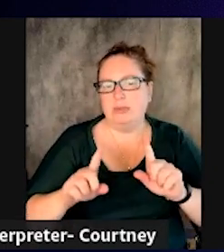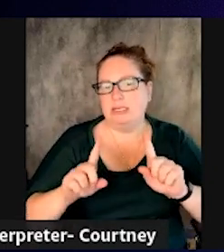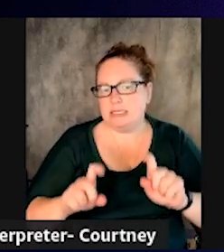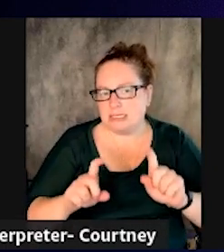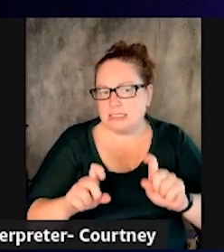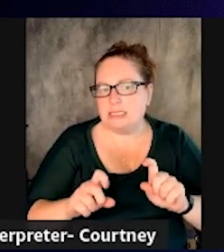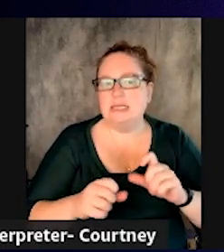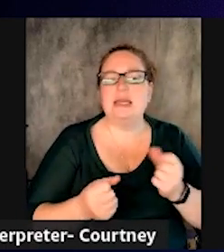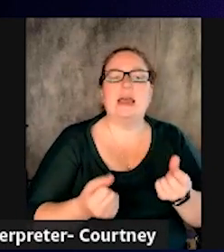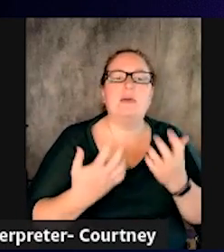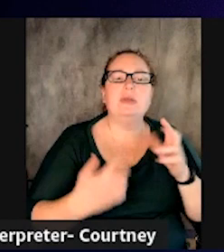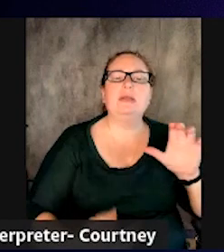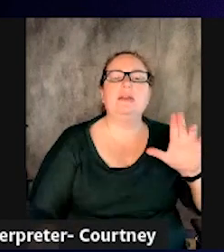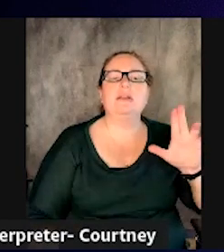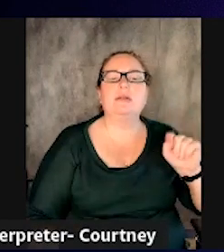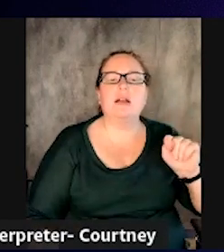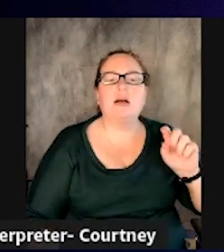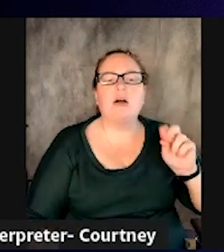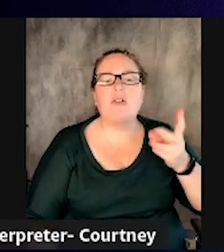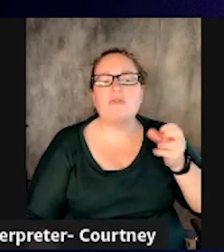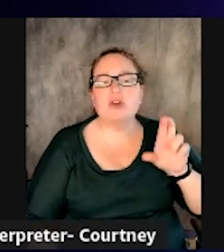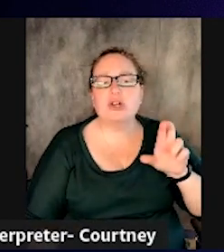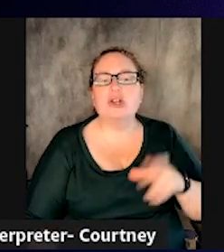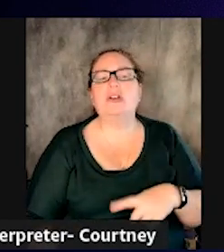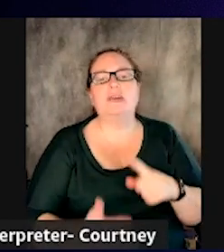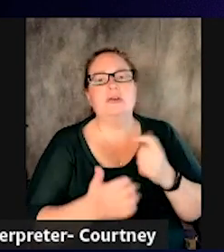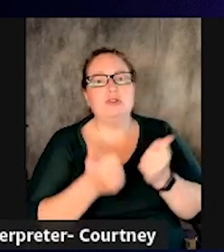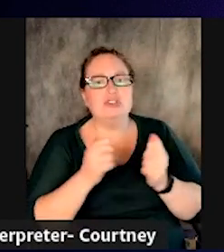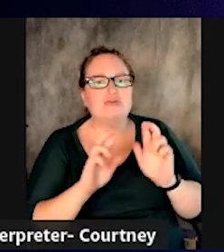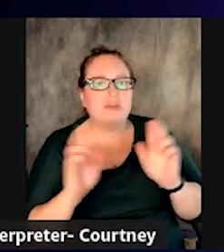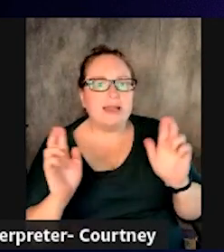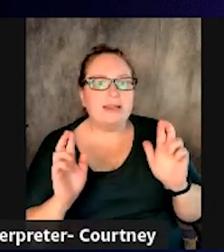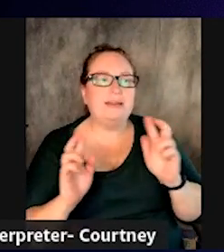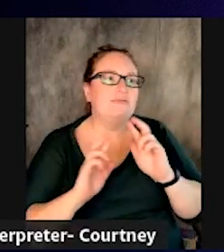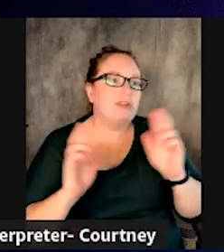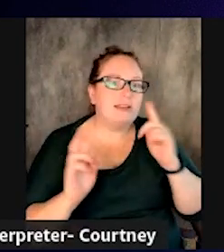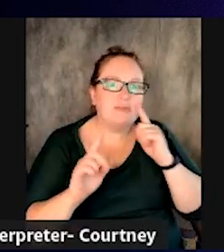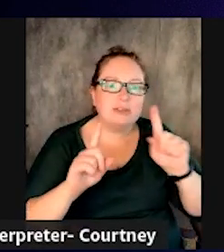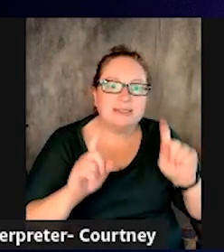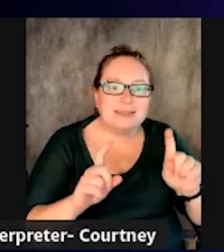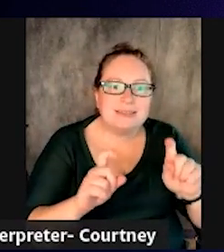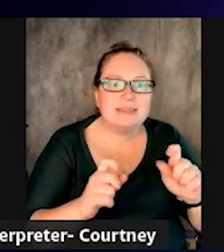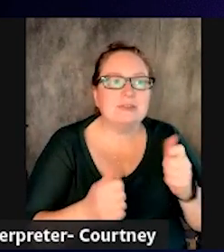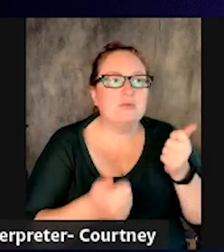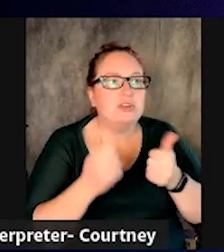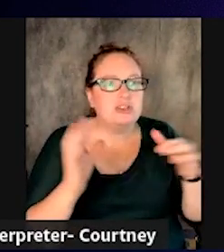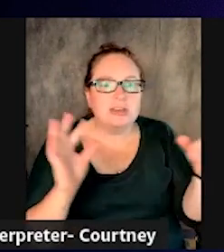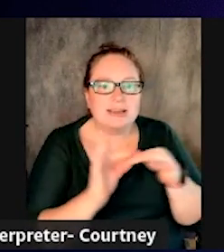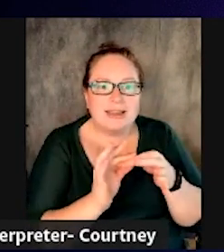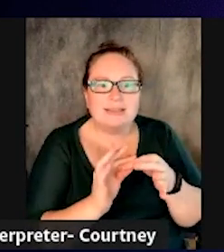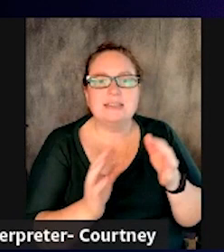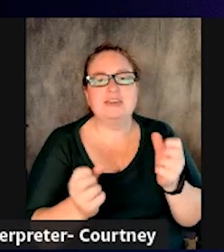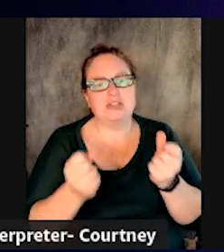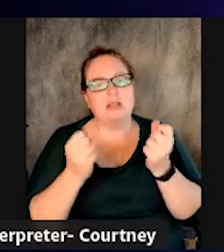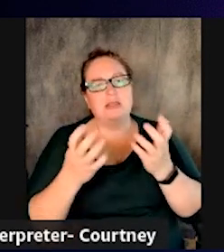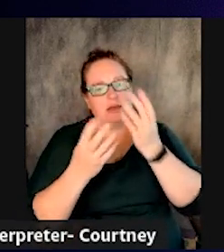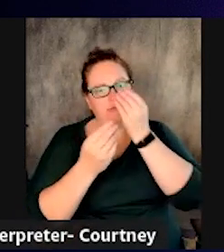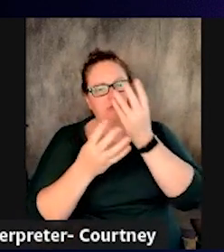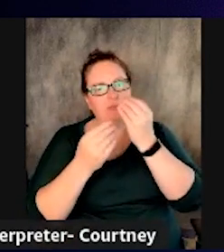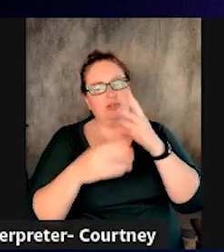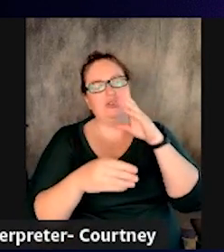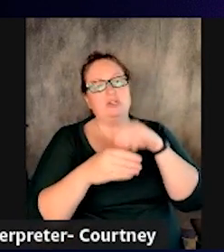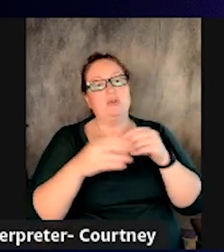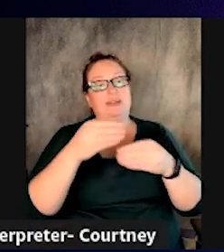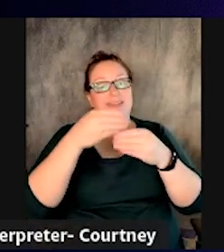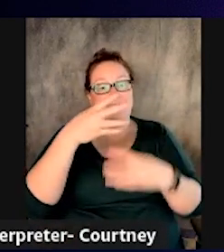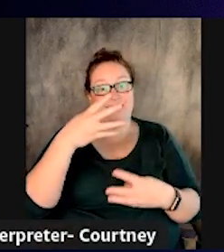in cutover, what are ready for testing, what's disconnected. So a lot of information, including the list of servers